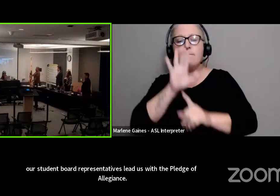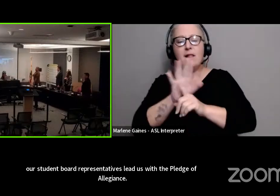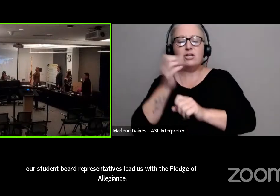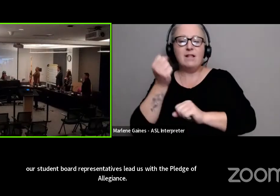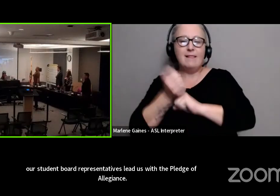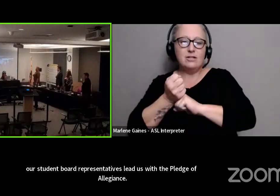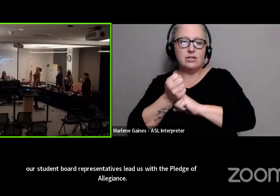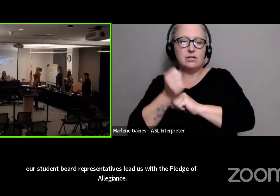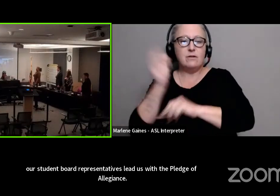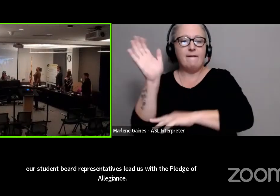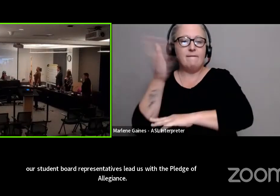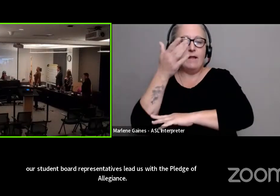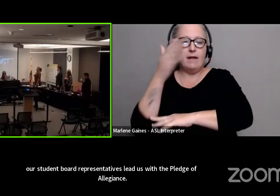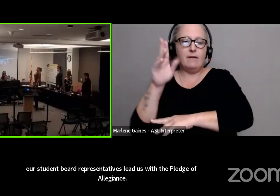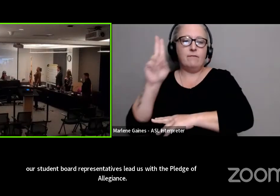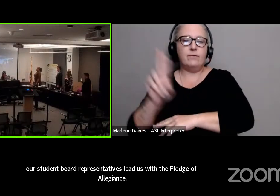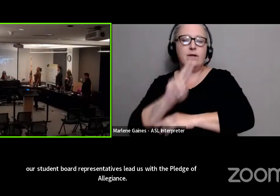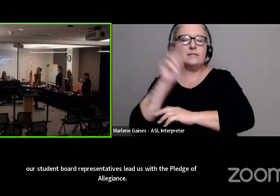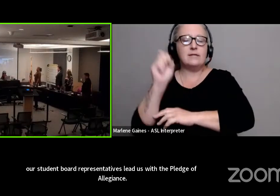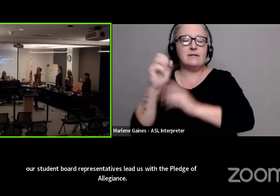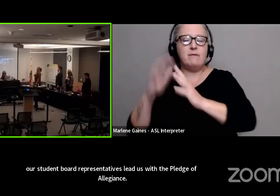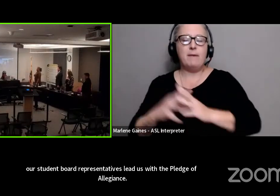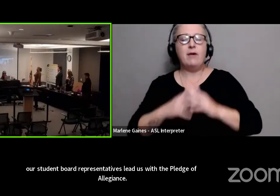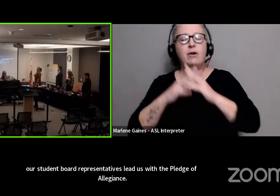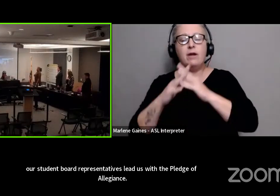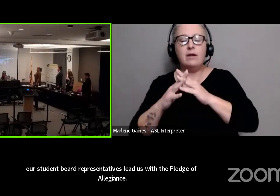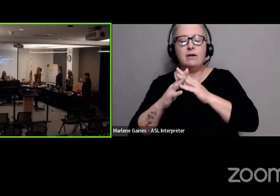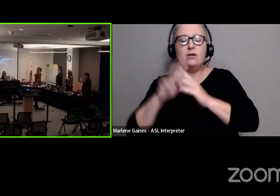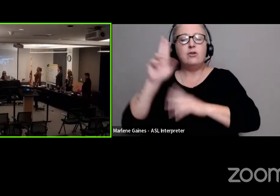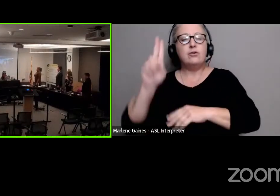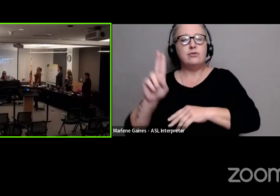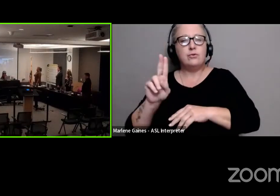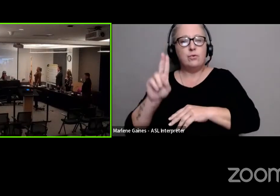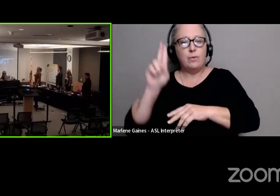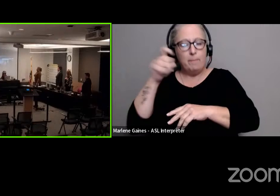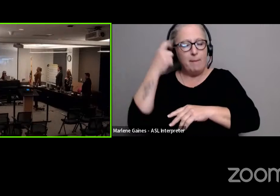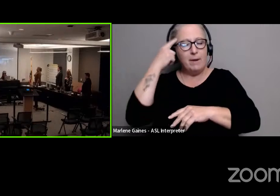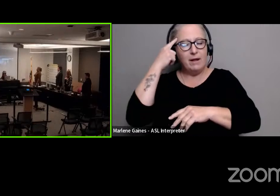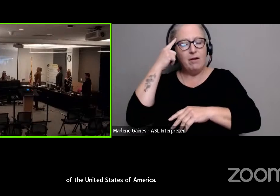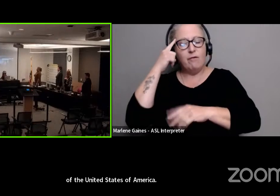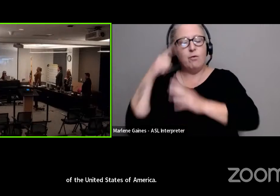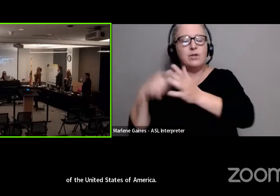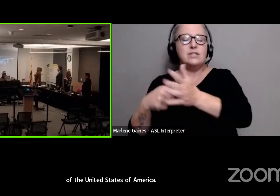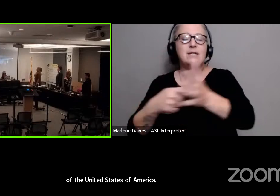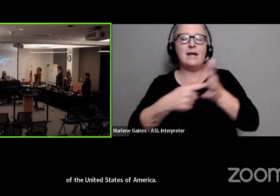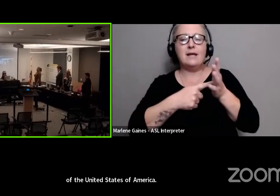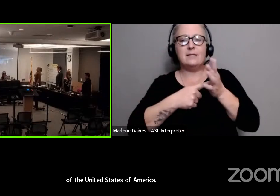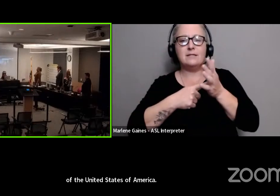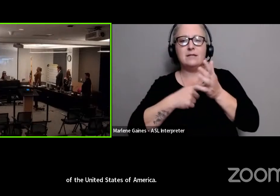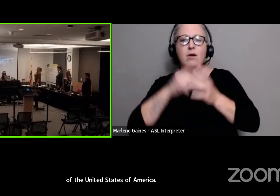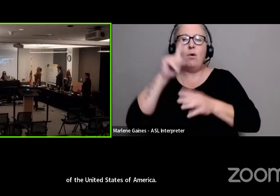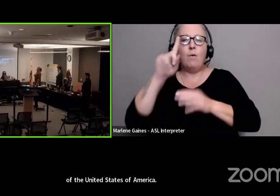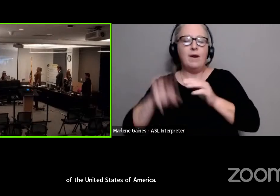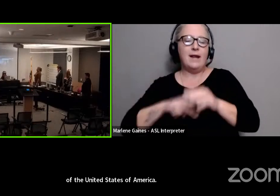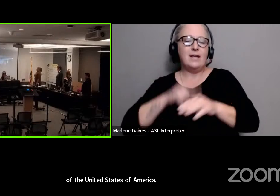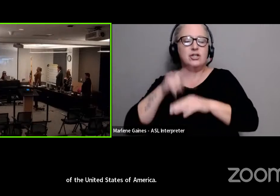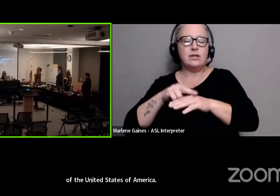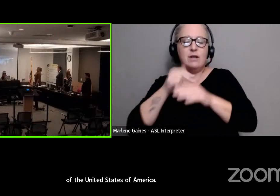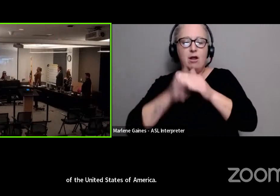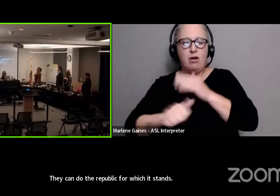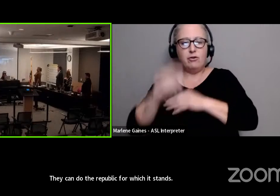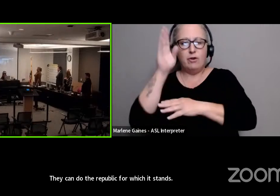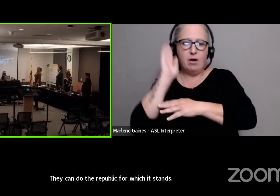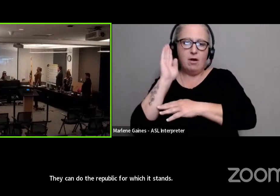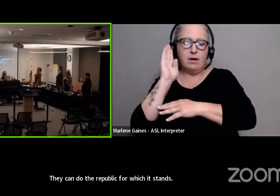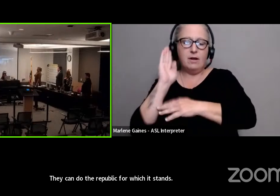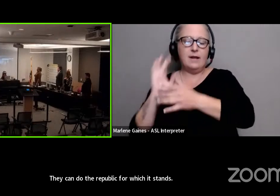Allegiance to the flag of the United States of America and to the republic for which it stands, one nation,